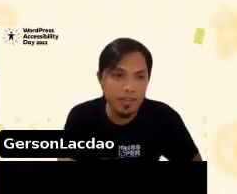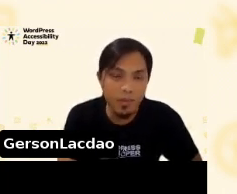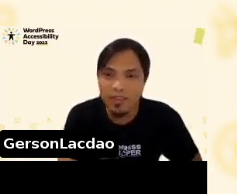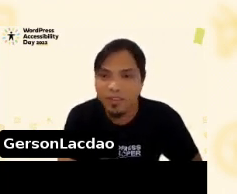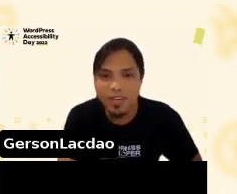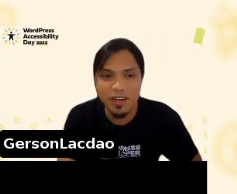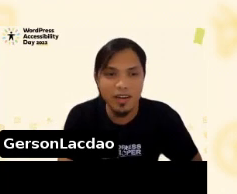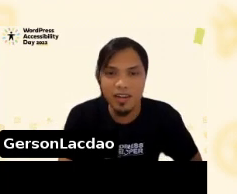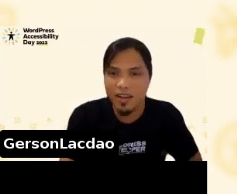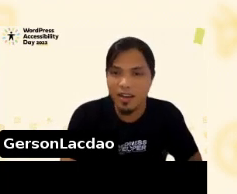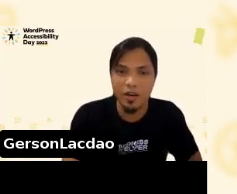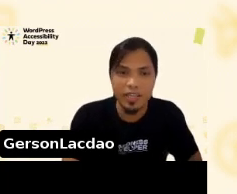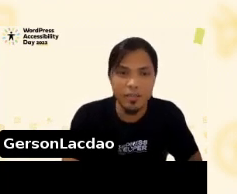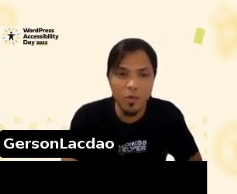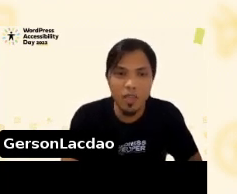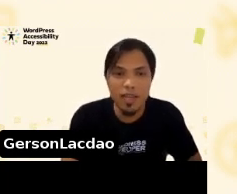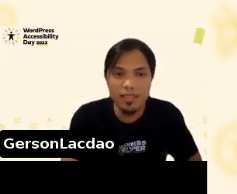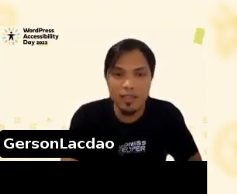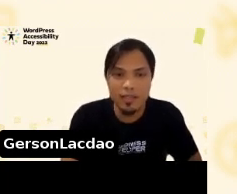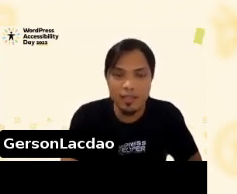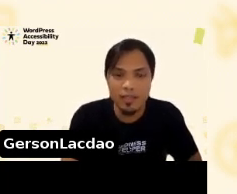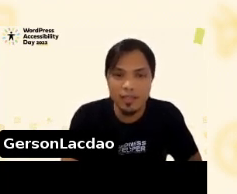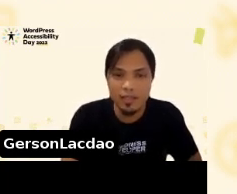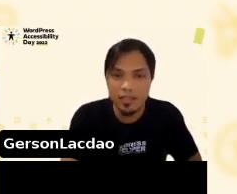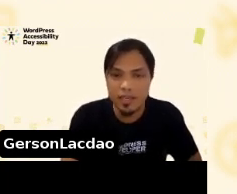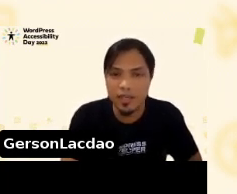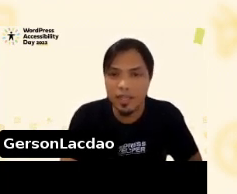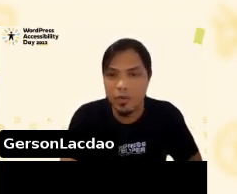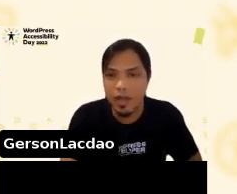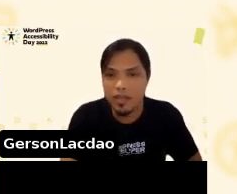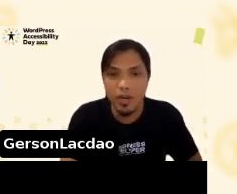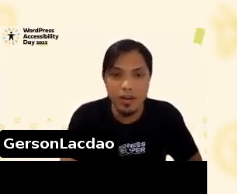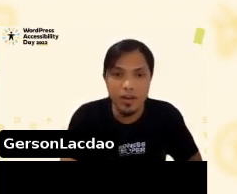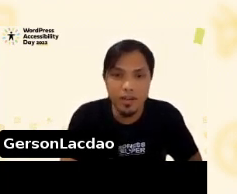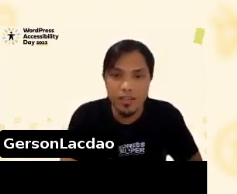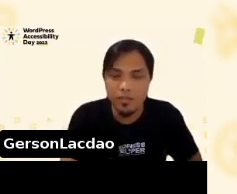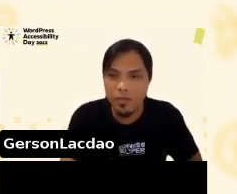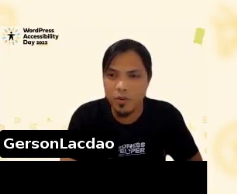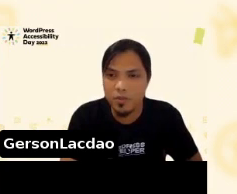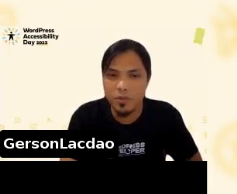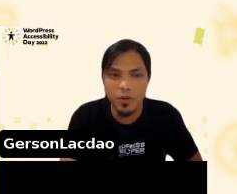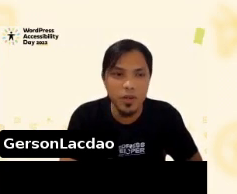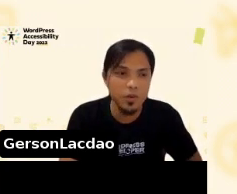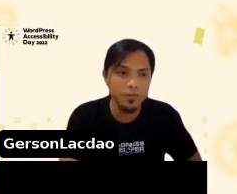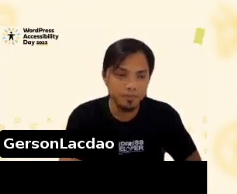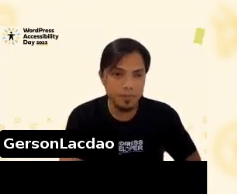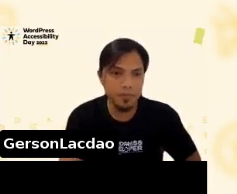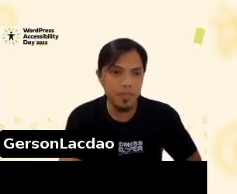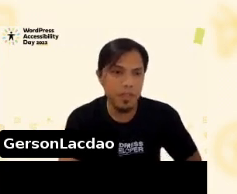bit relevant to share. Our team won last year's Accessibility Internet Rally, or AIR. So for those who don't